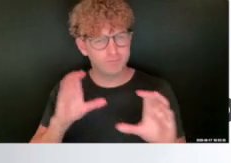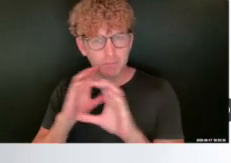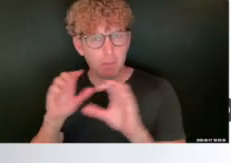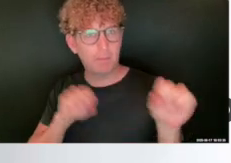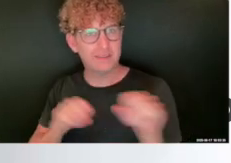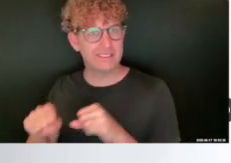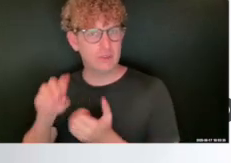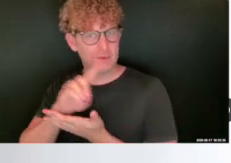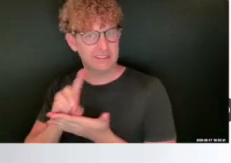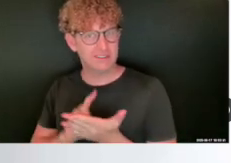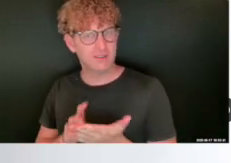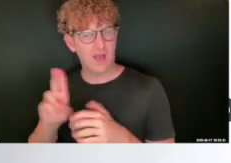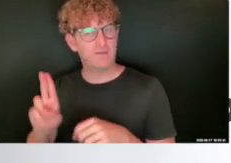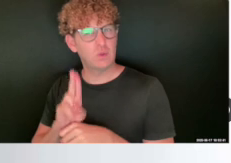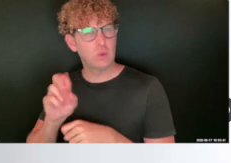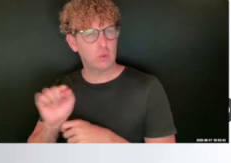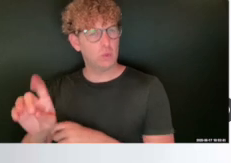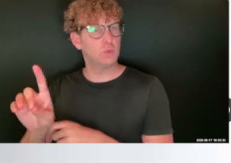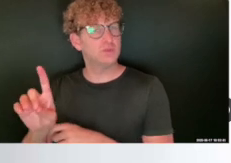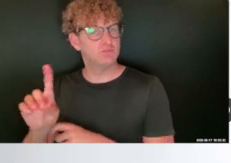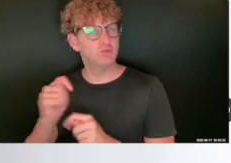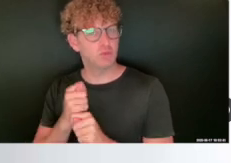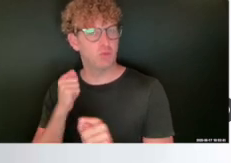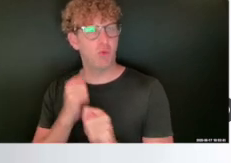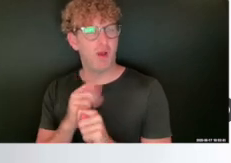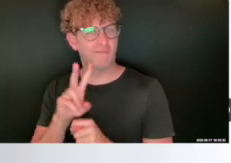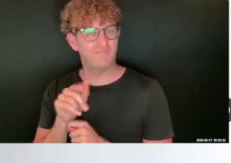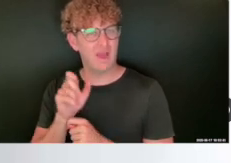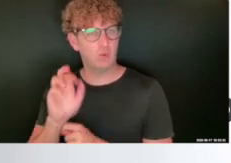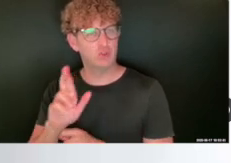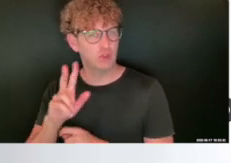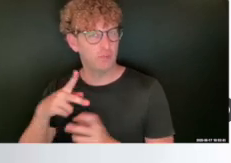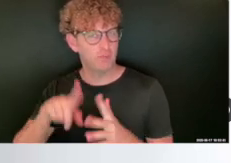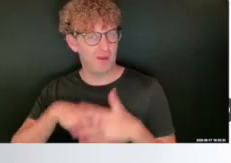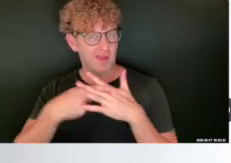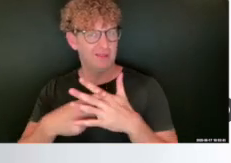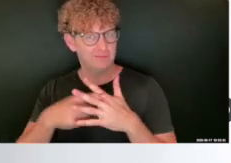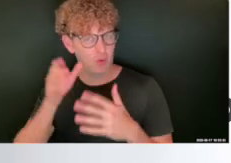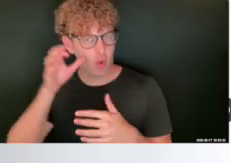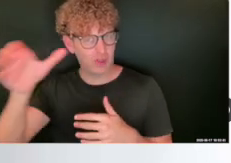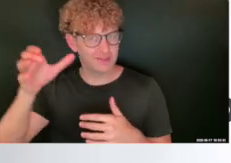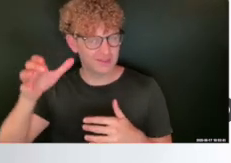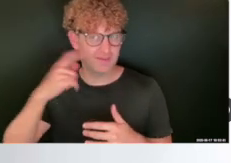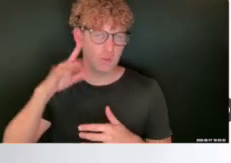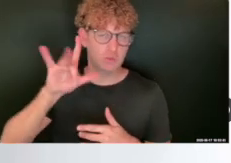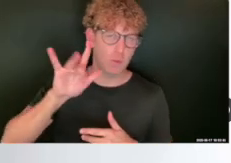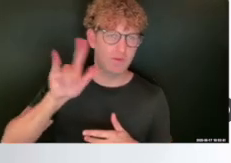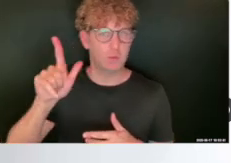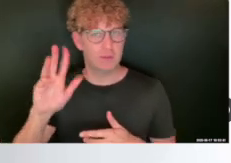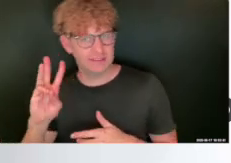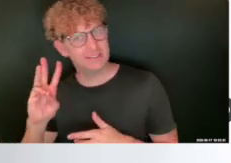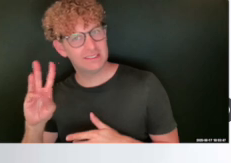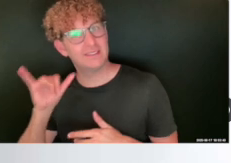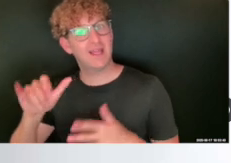CARB to collect valuable information to understand challenges as the market develops and to also inform future